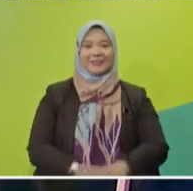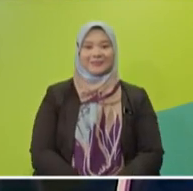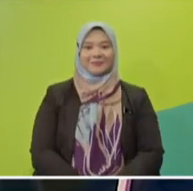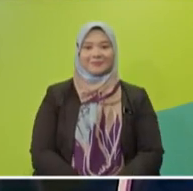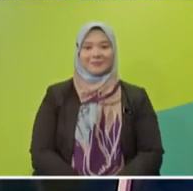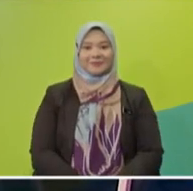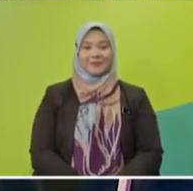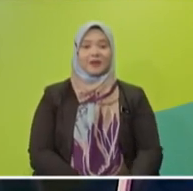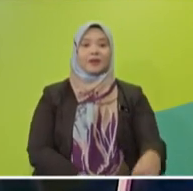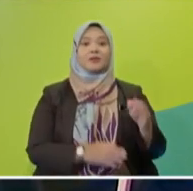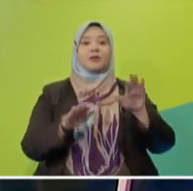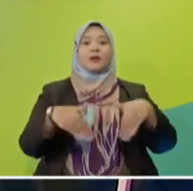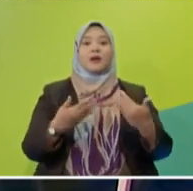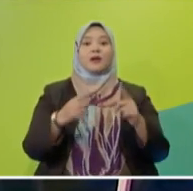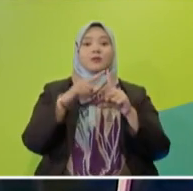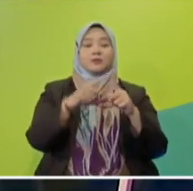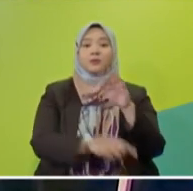Goat. Goat.